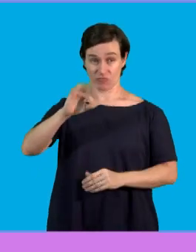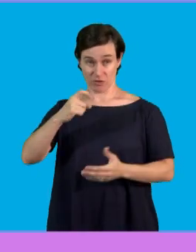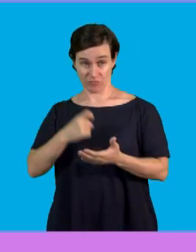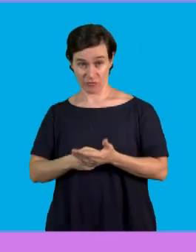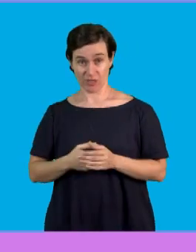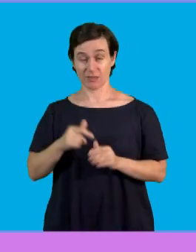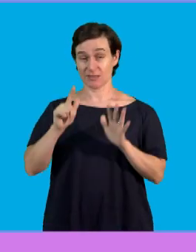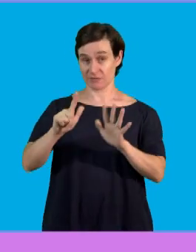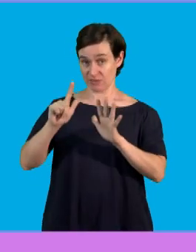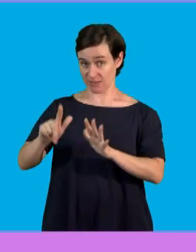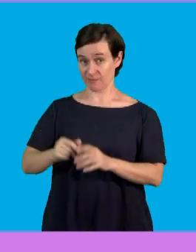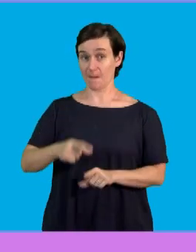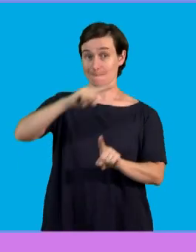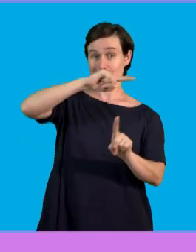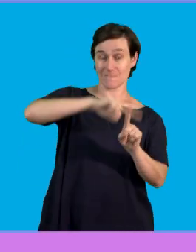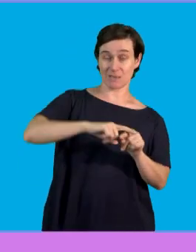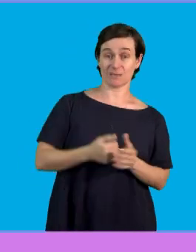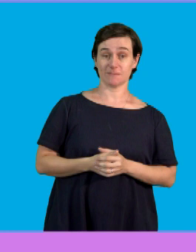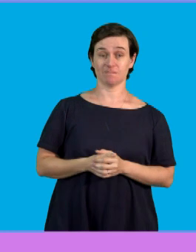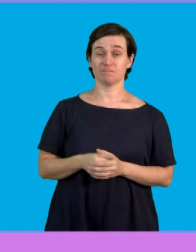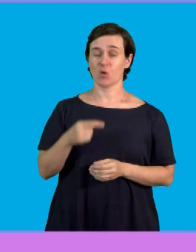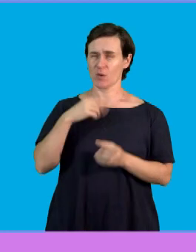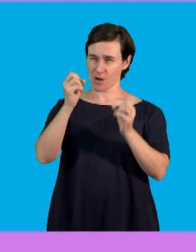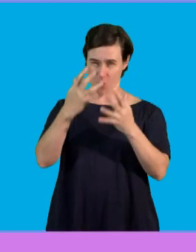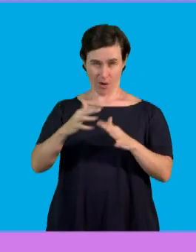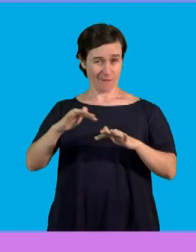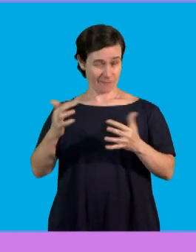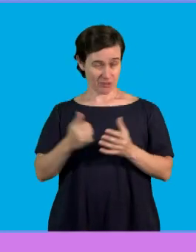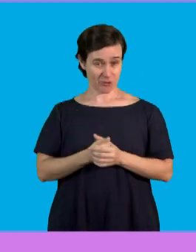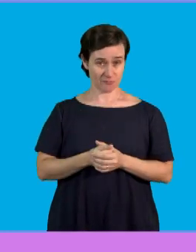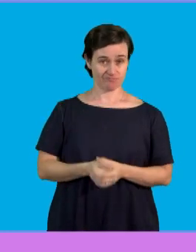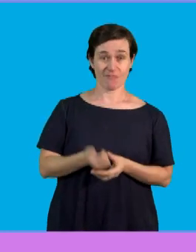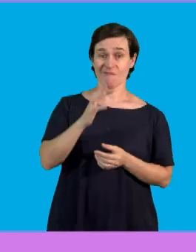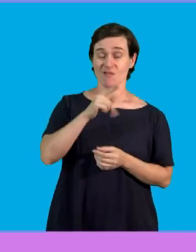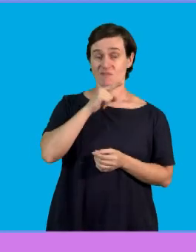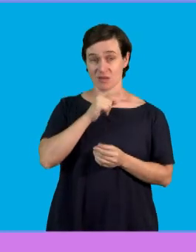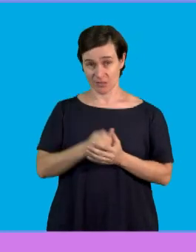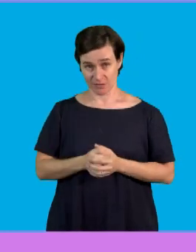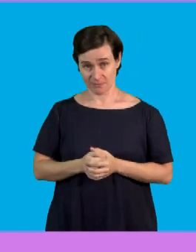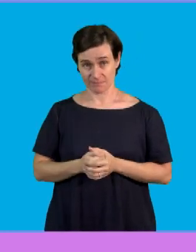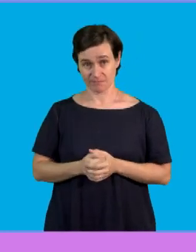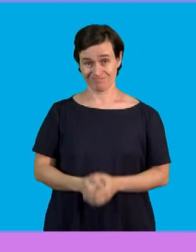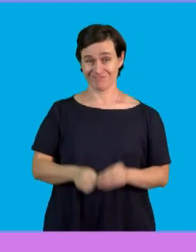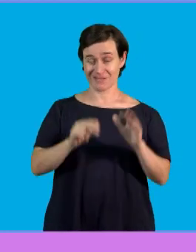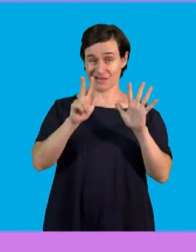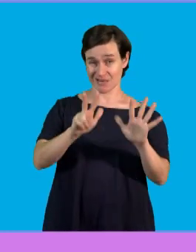88,653 rand 77 plus the interest that we have just calculated, of which is